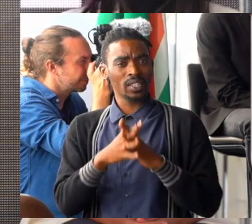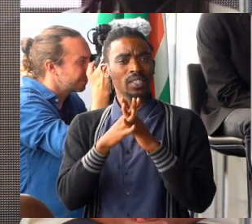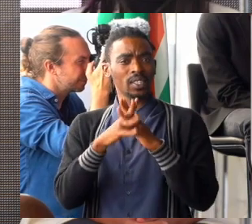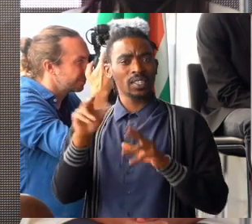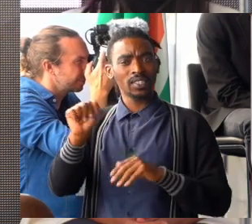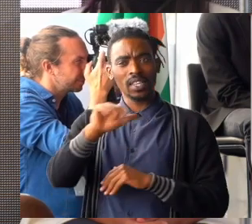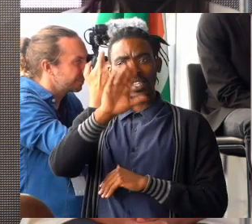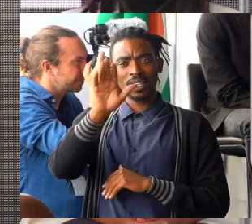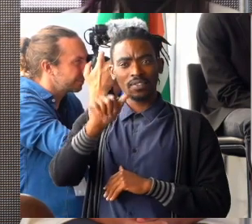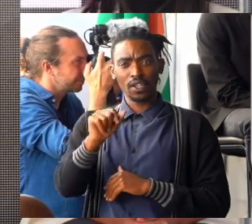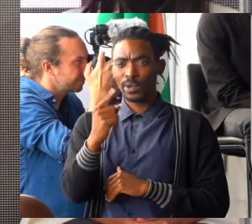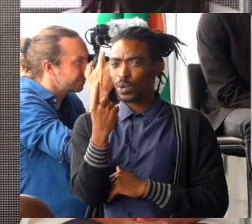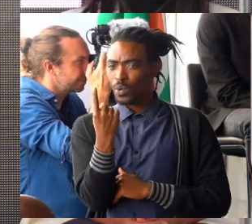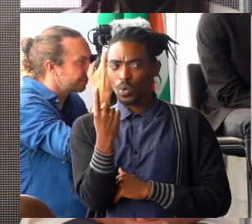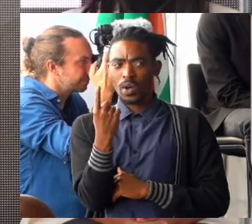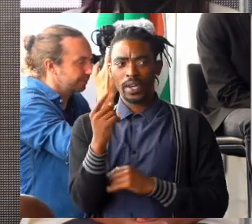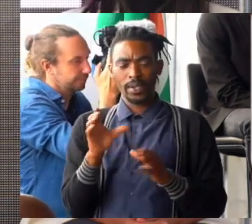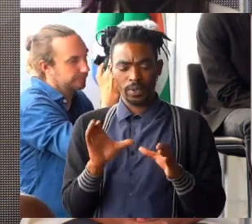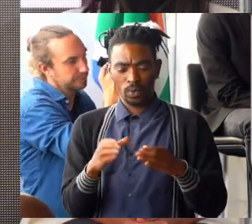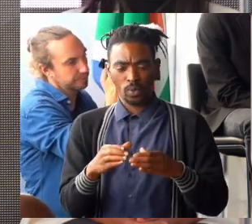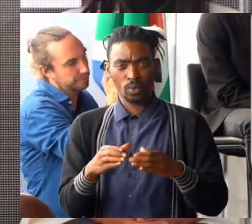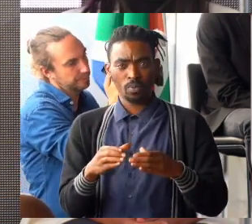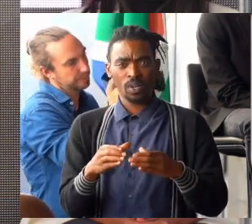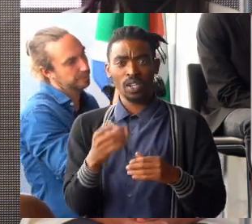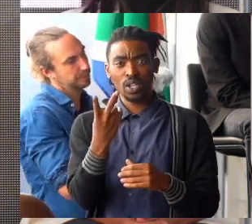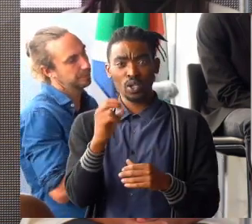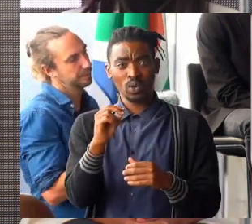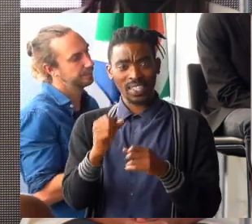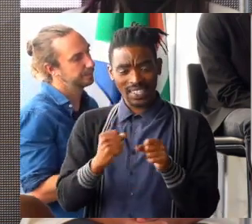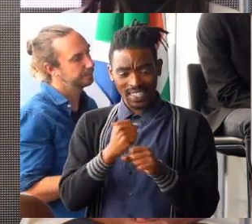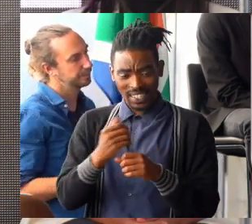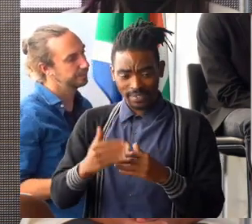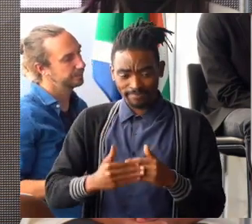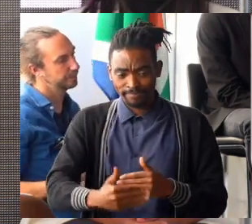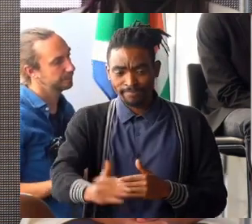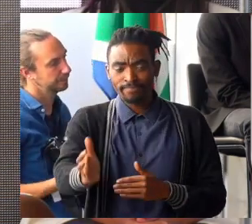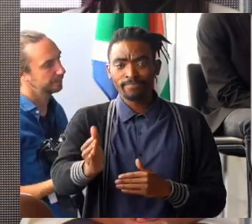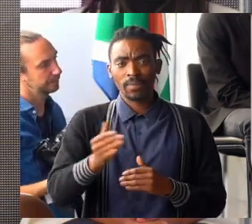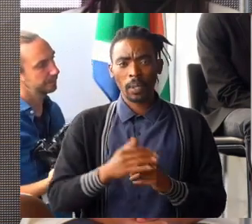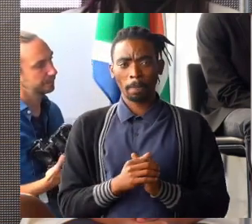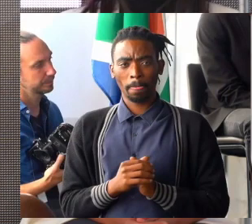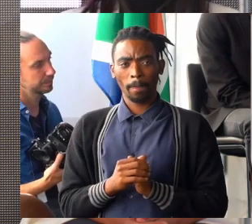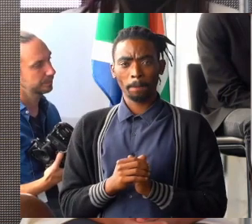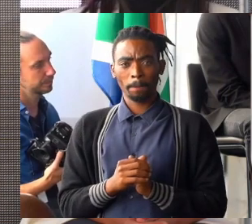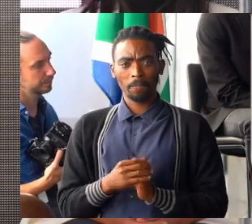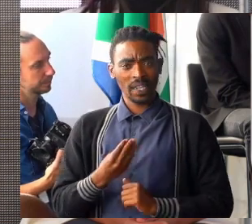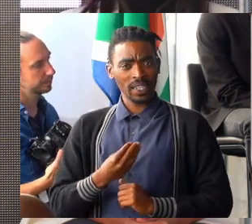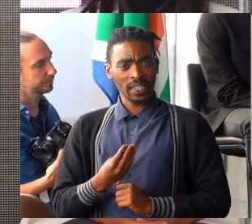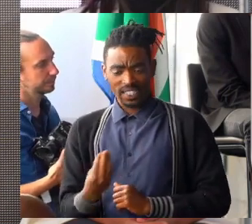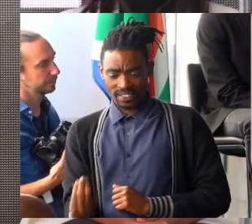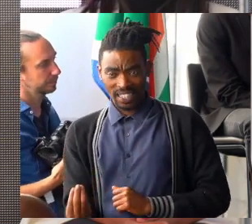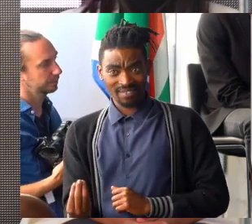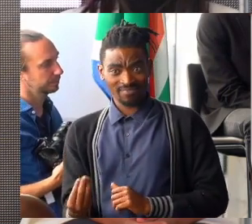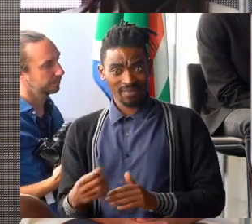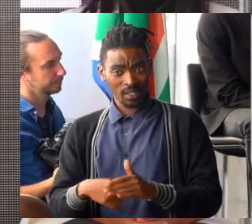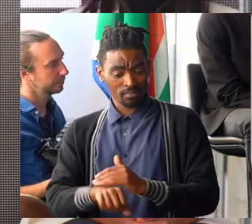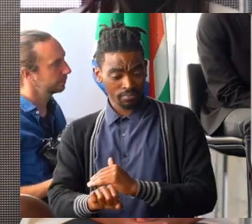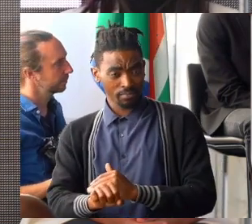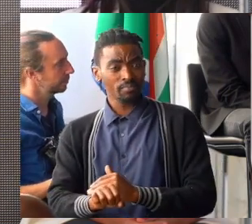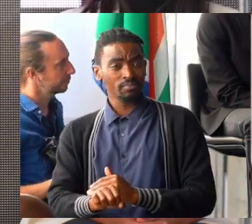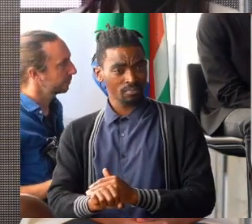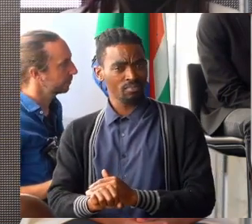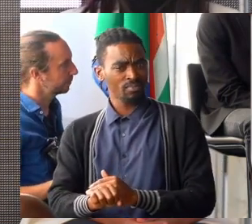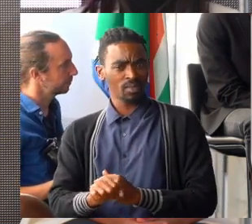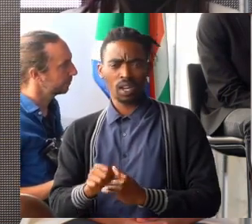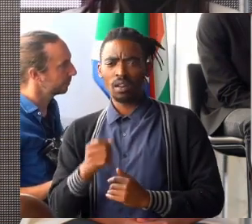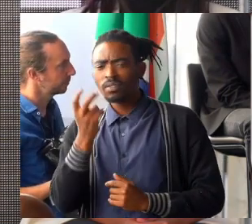in one generation. In 20 years, a child who is born at the beginning must not have to worry about